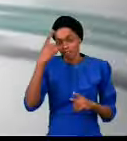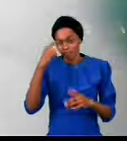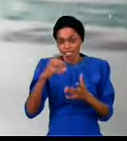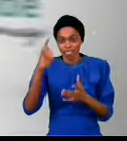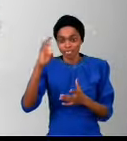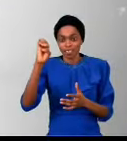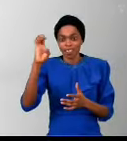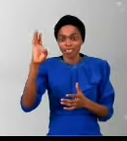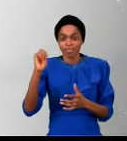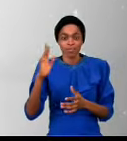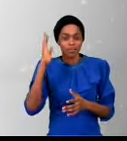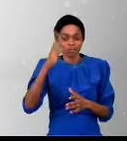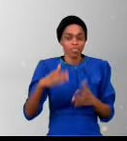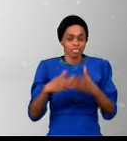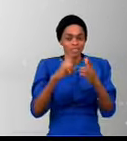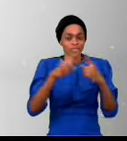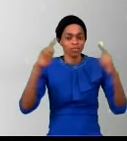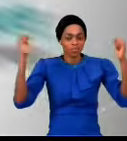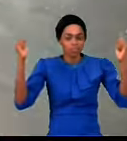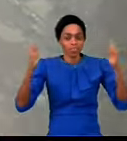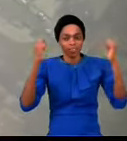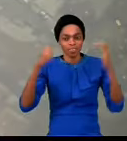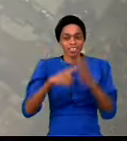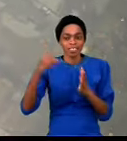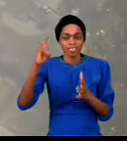comes to win one